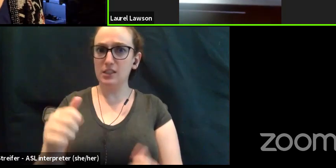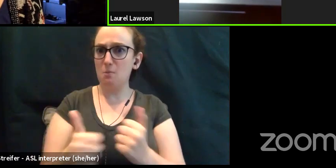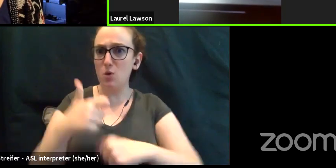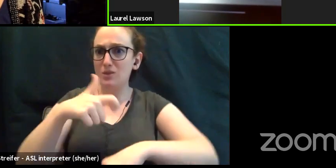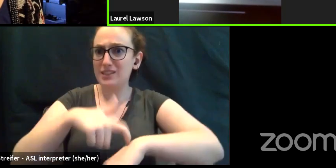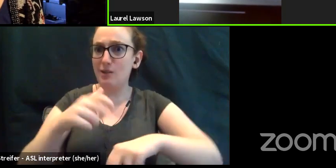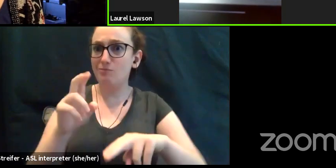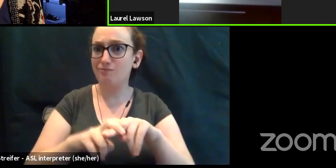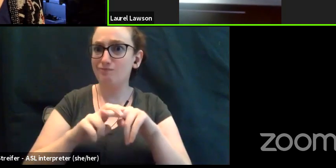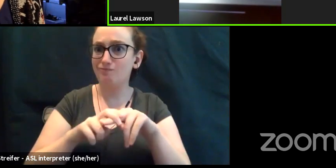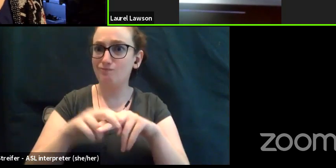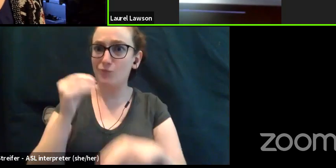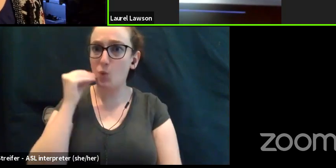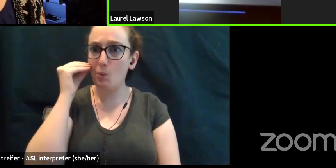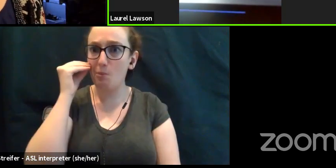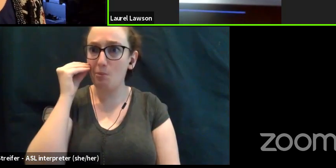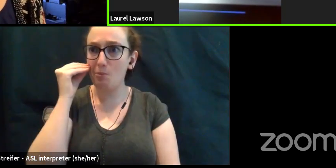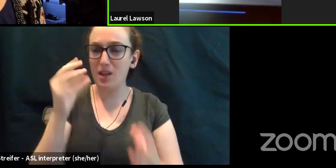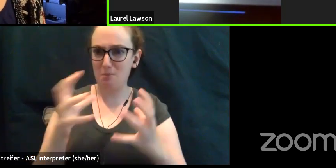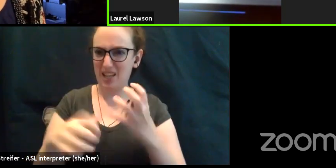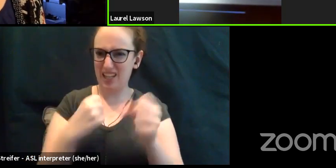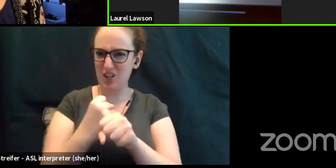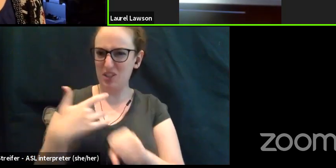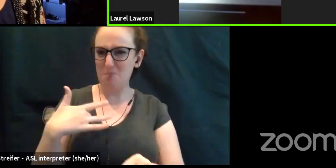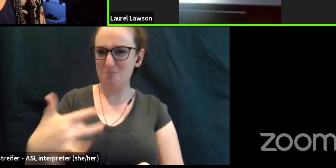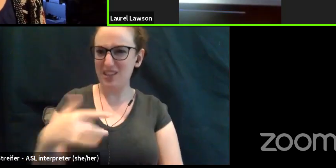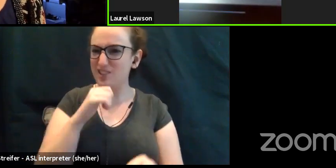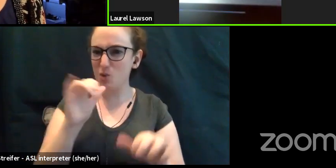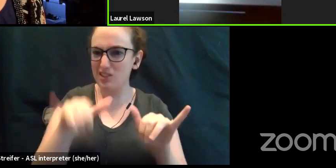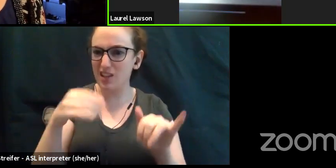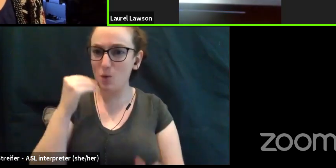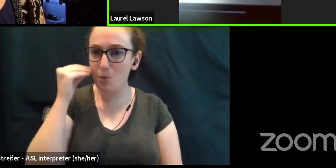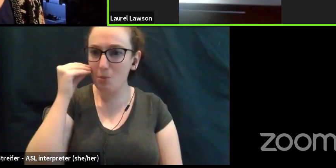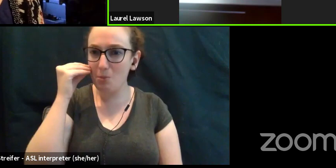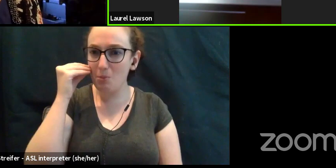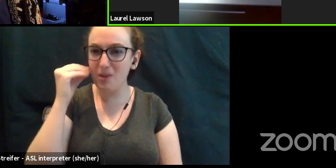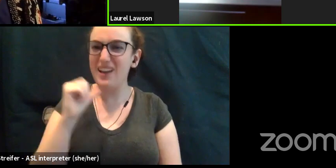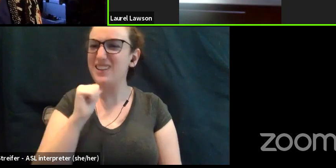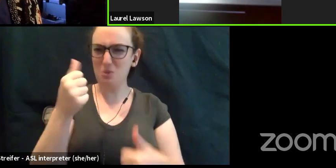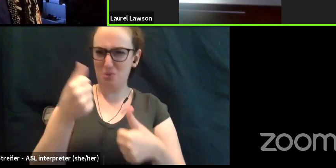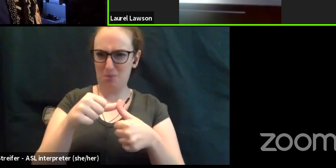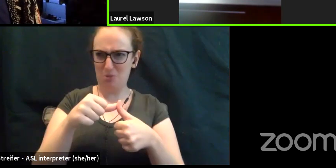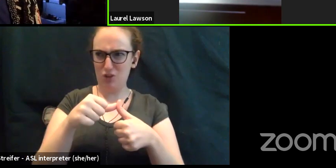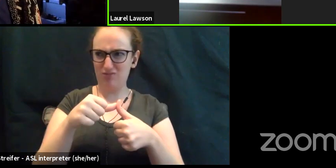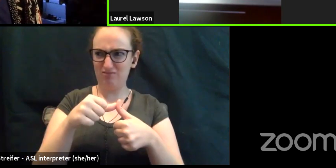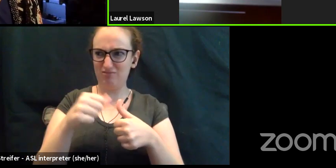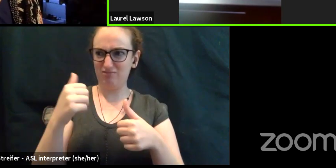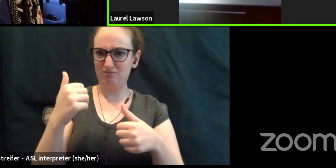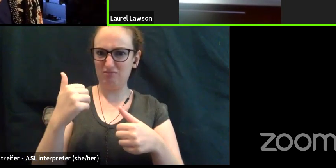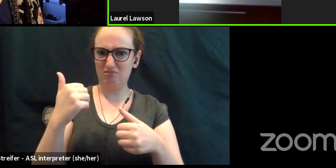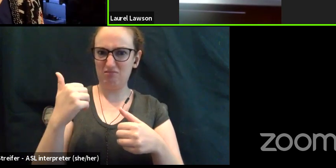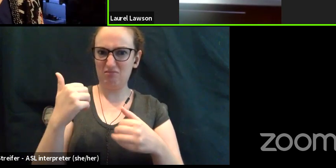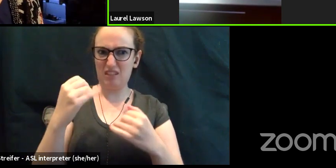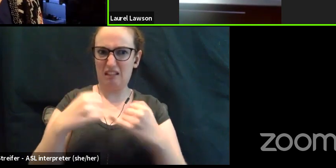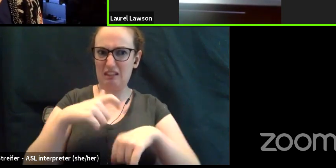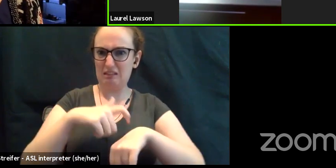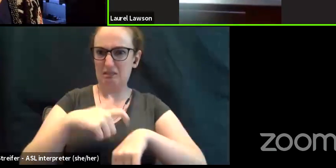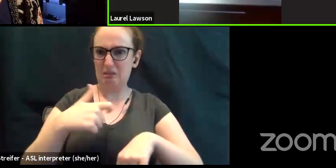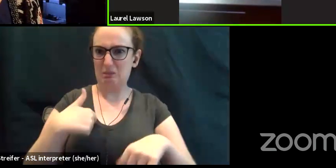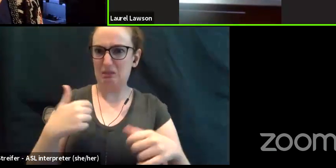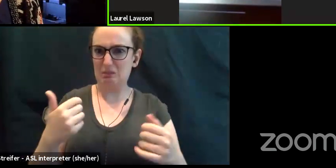at home in several years. I don't remember the last time I was literally at home for